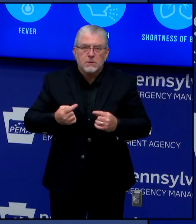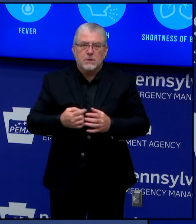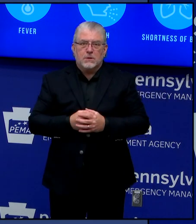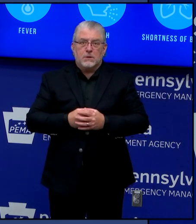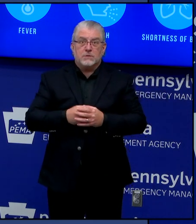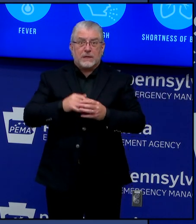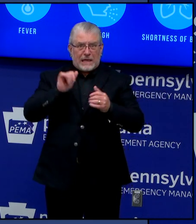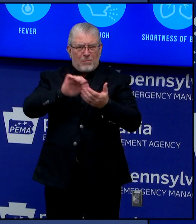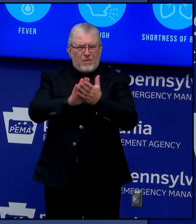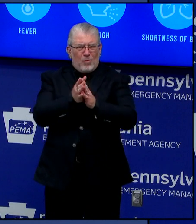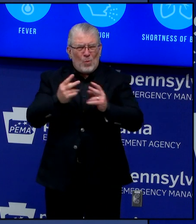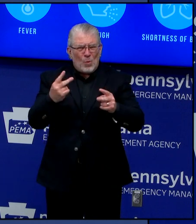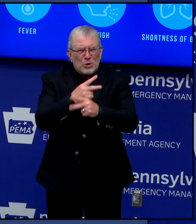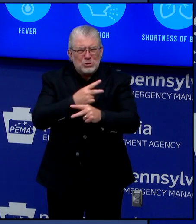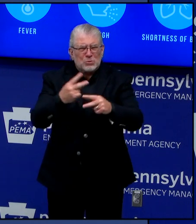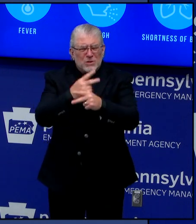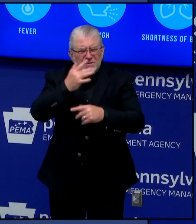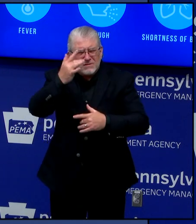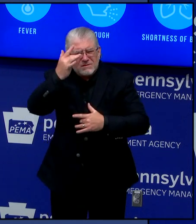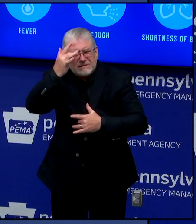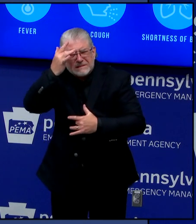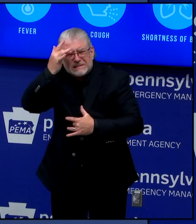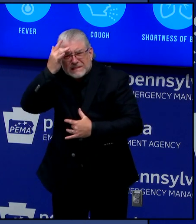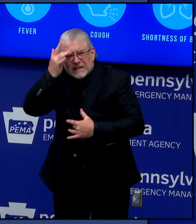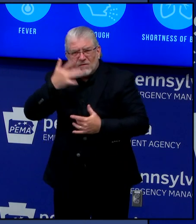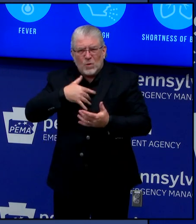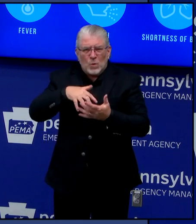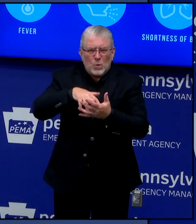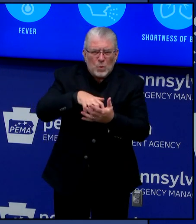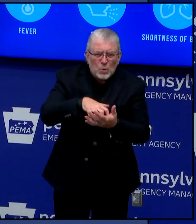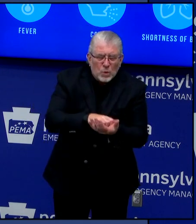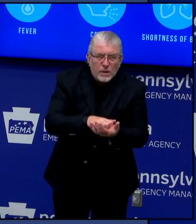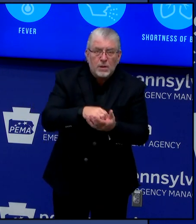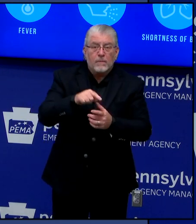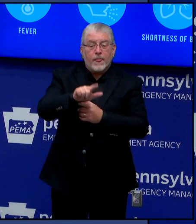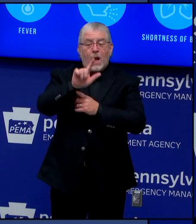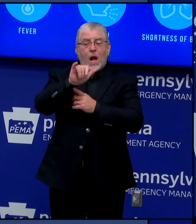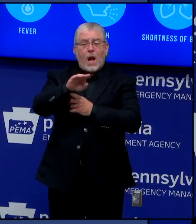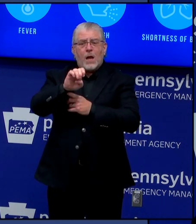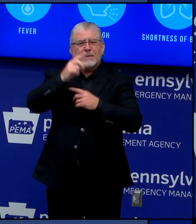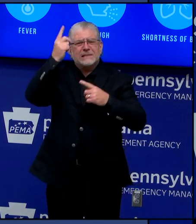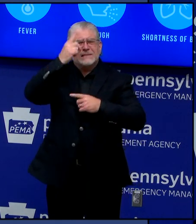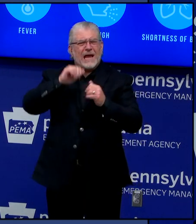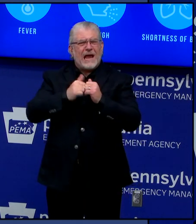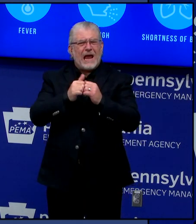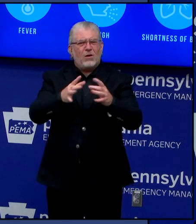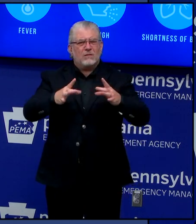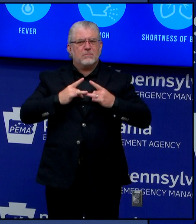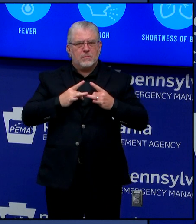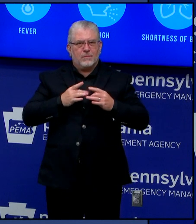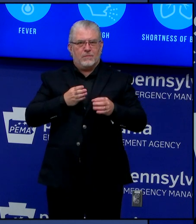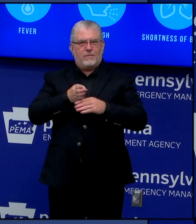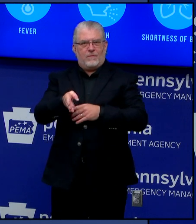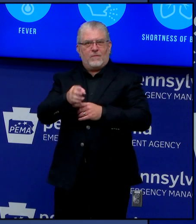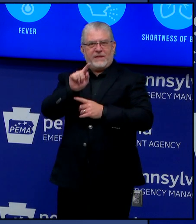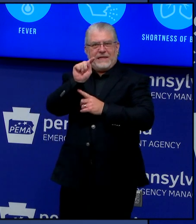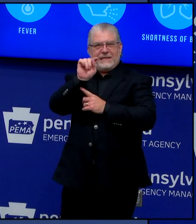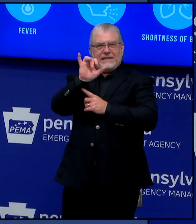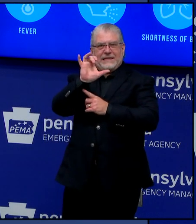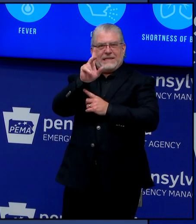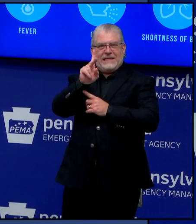spread through tick bites. Each year, the number of Lyme disease cases in Pennsylvania is among one of the highest in the